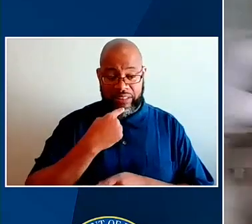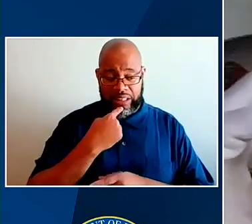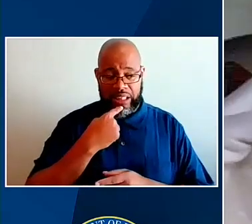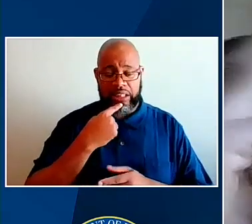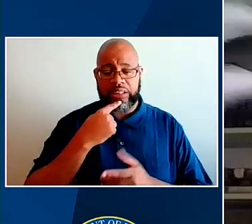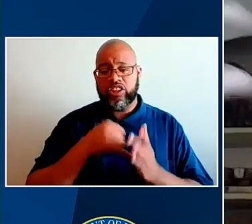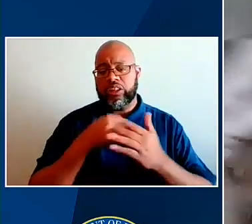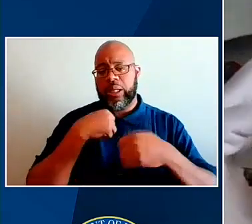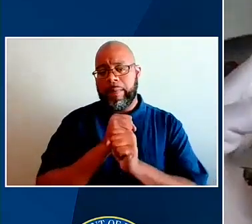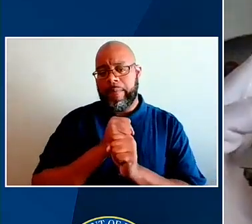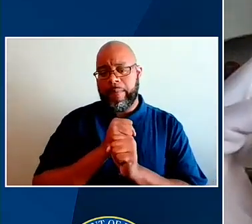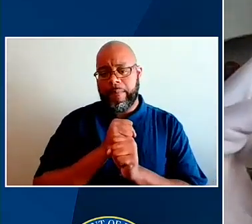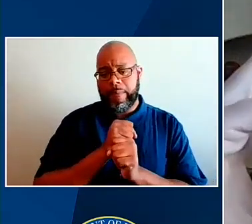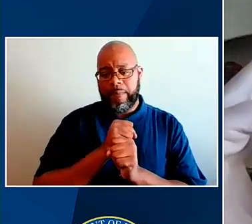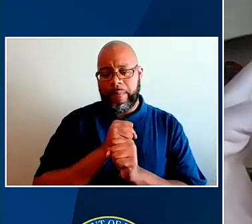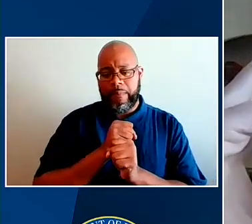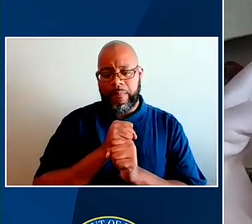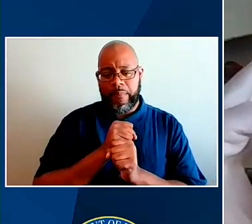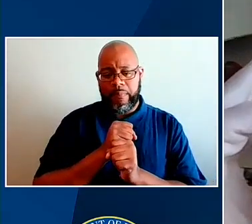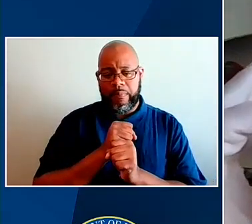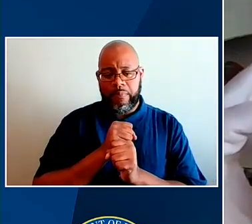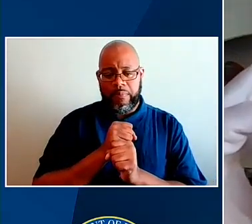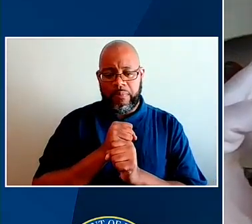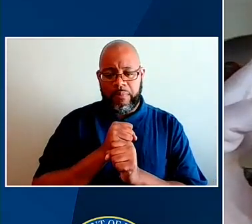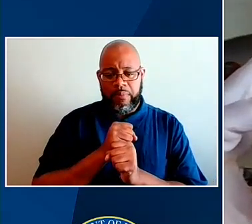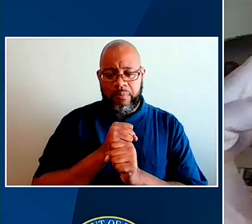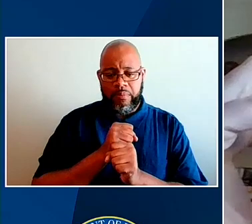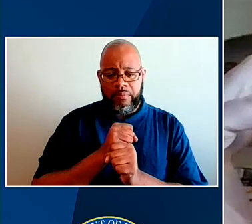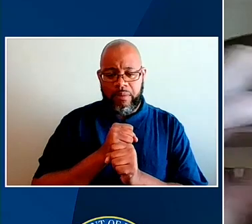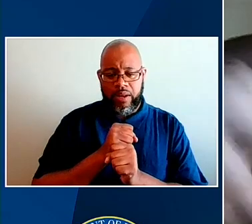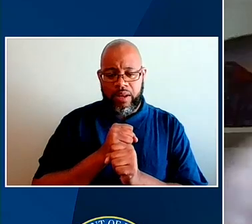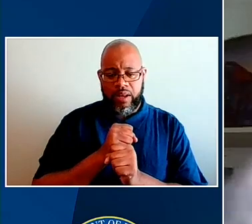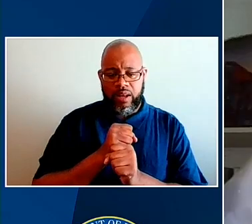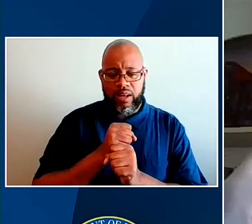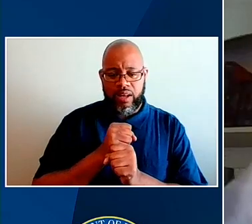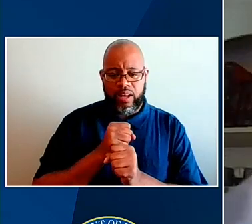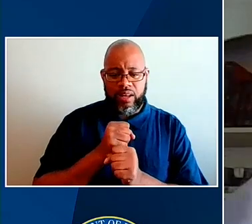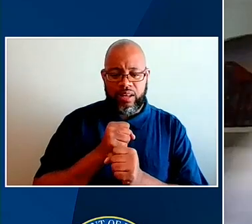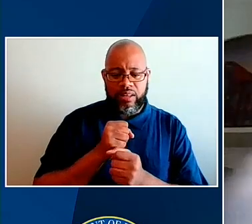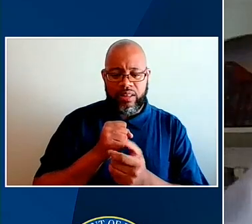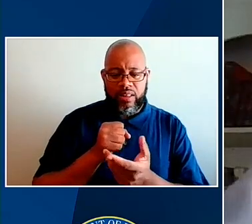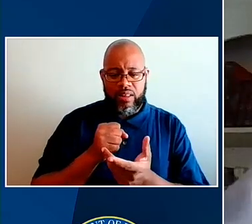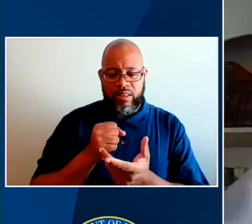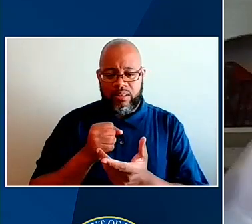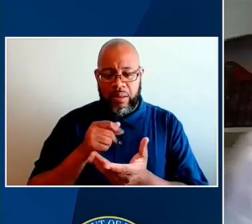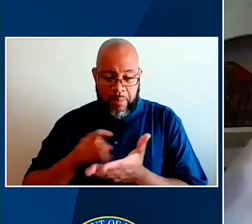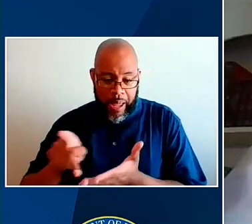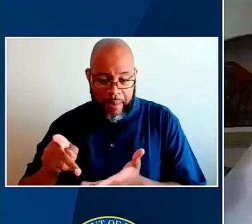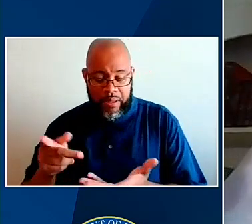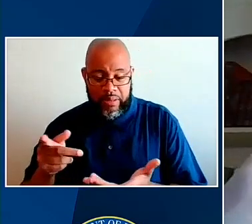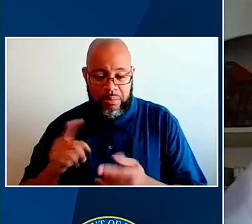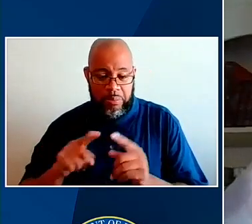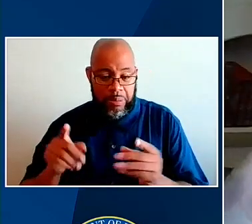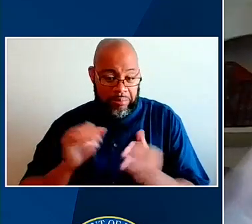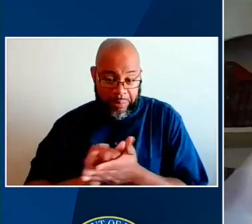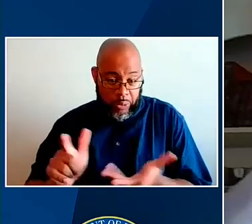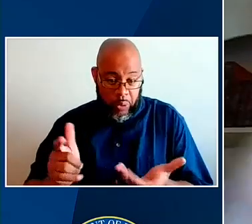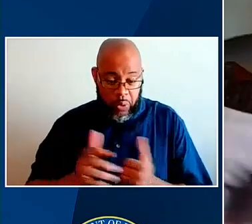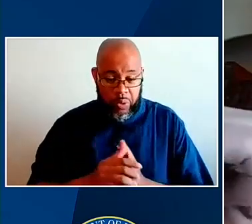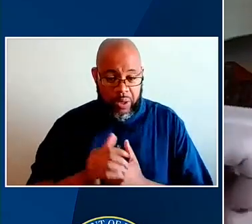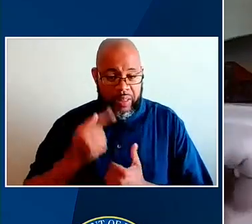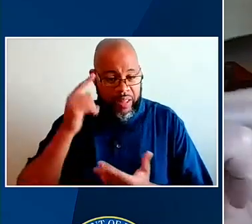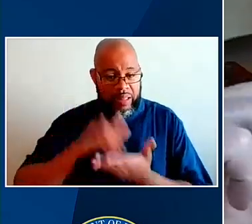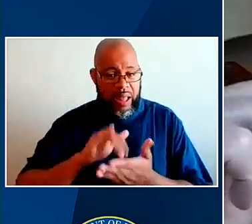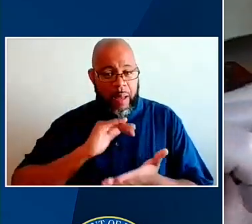just make good on it, and that's it. There's nothing more. But I'm thinking, Dave, if they have to, if the amount of